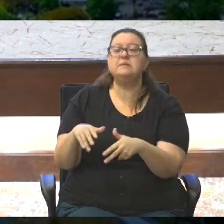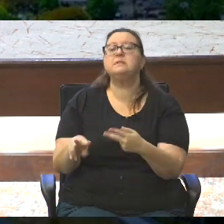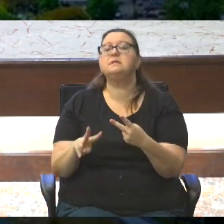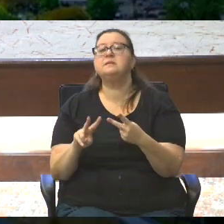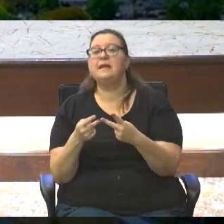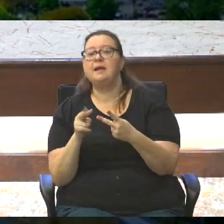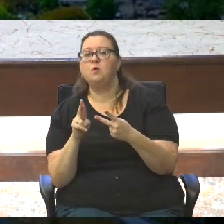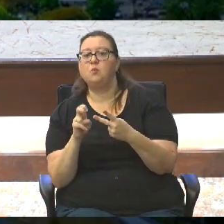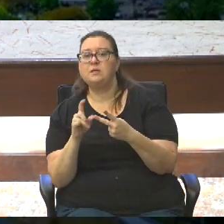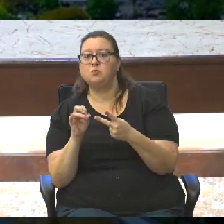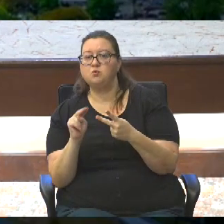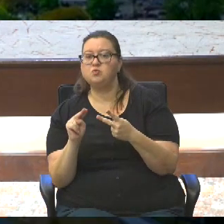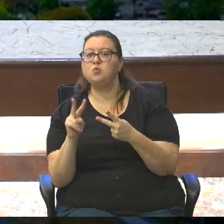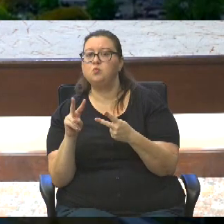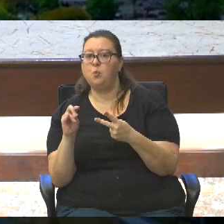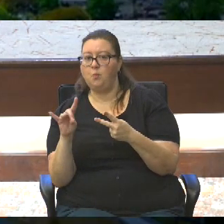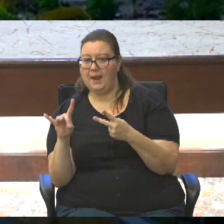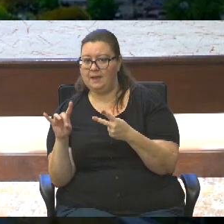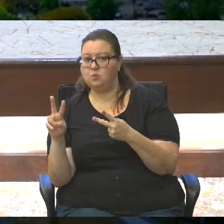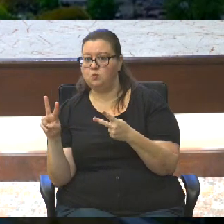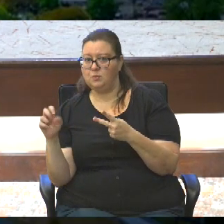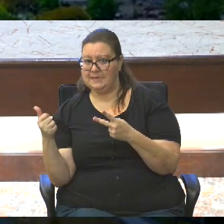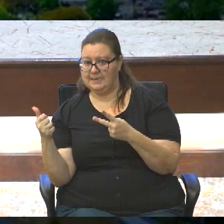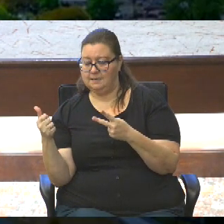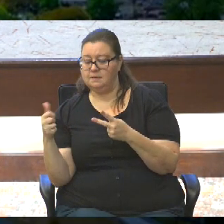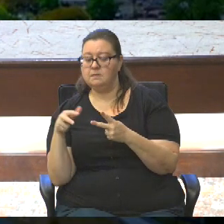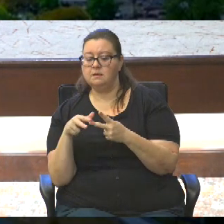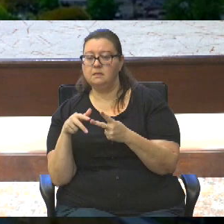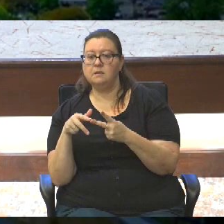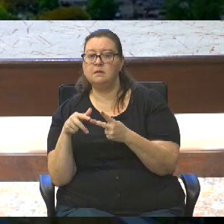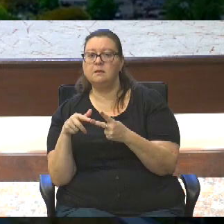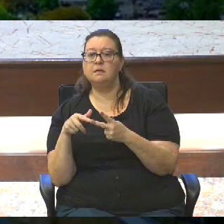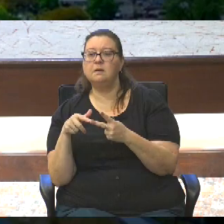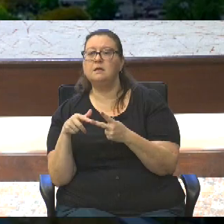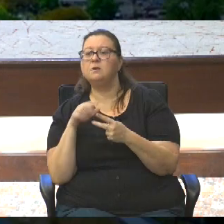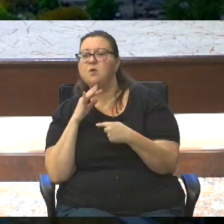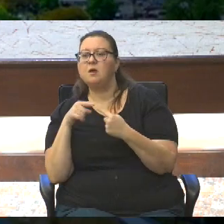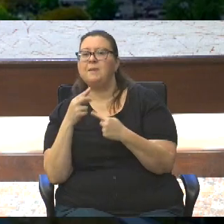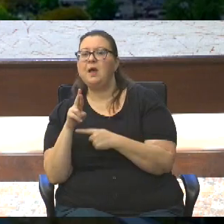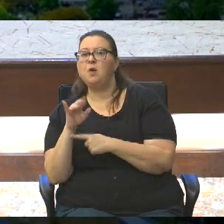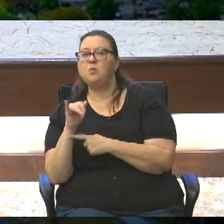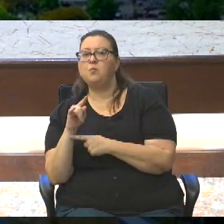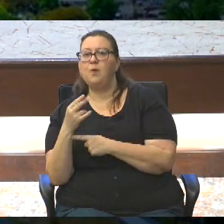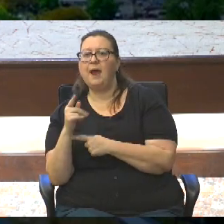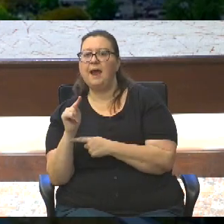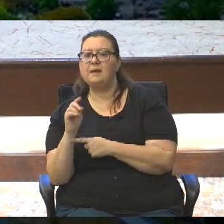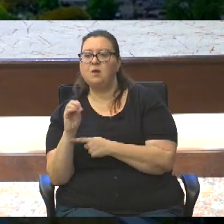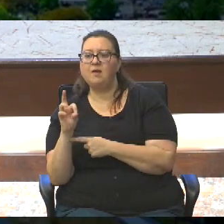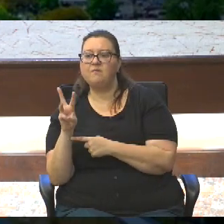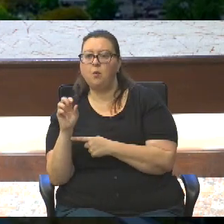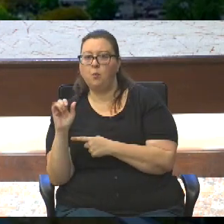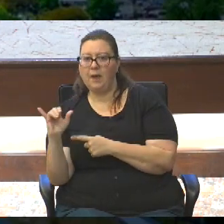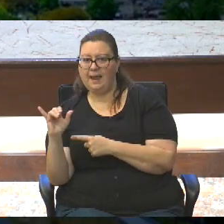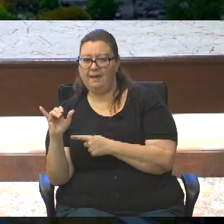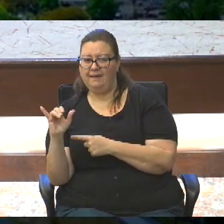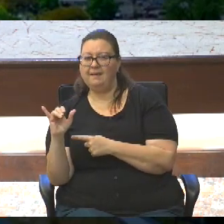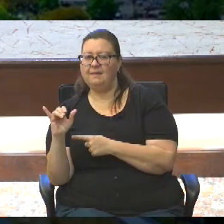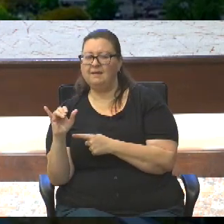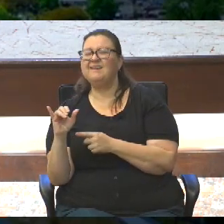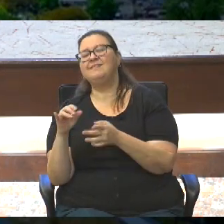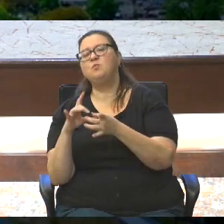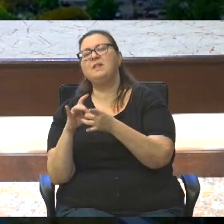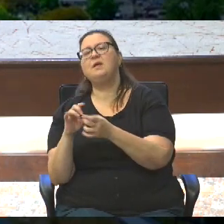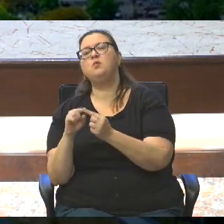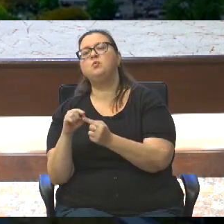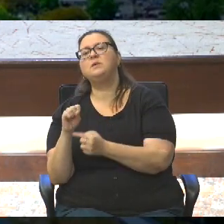Resolutions 208 and 210. They're associated. They cover right-of-way acquisitions related to the Spiegelville roadway